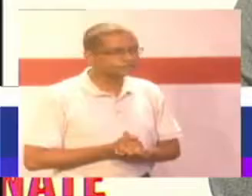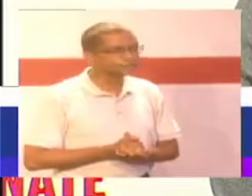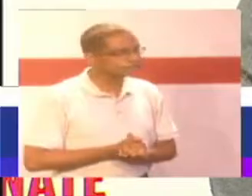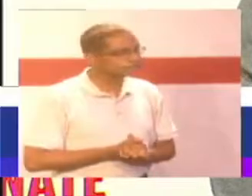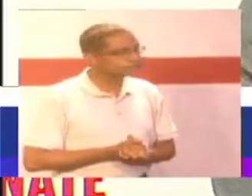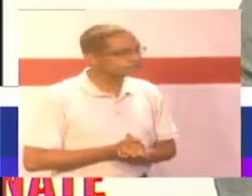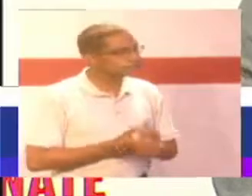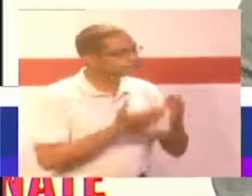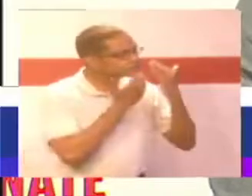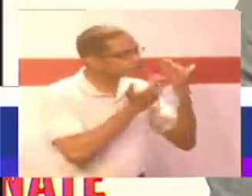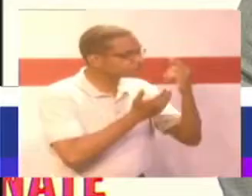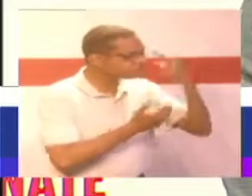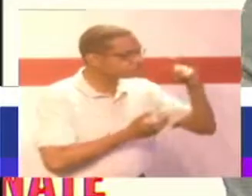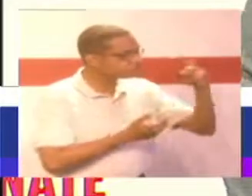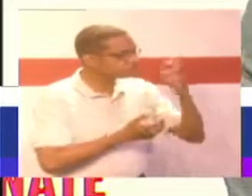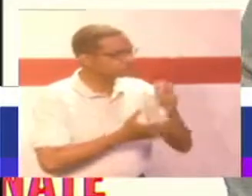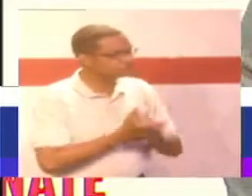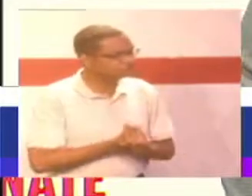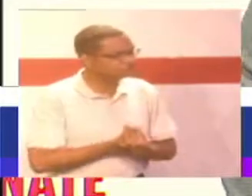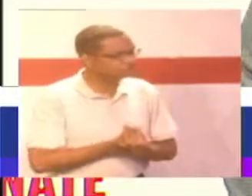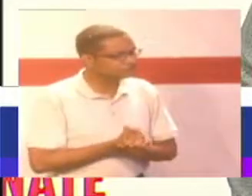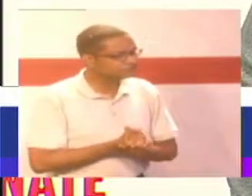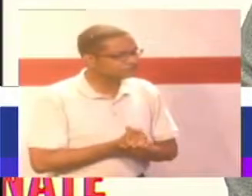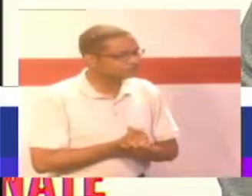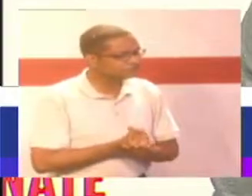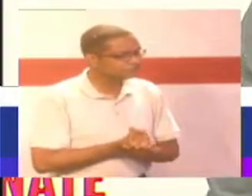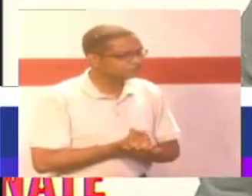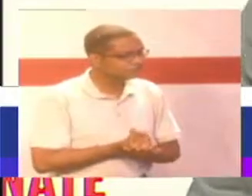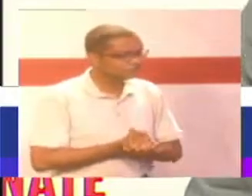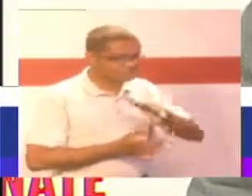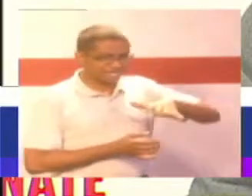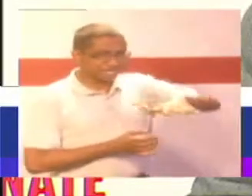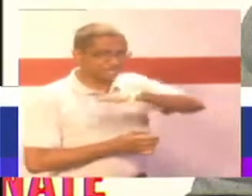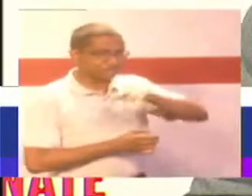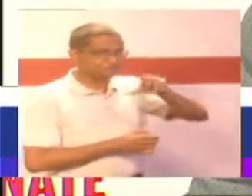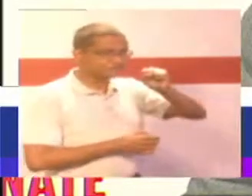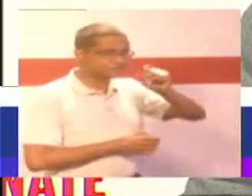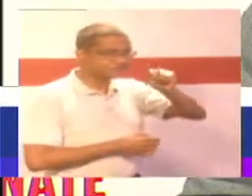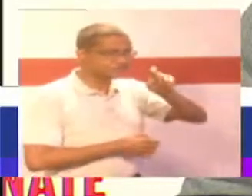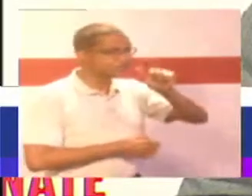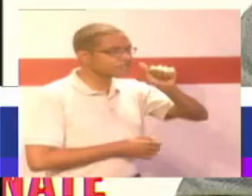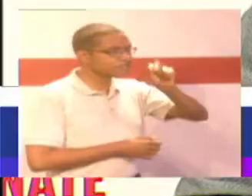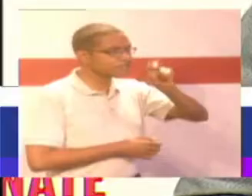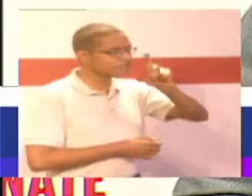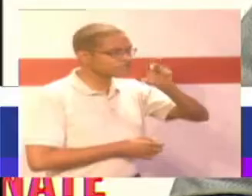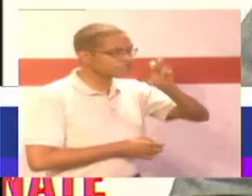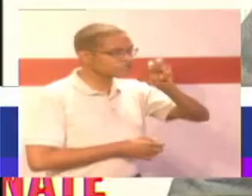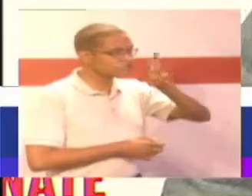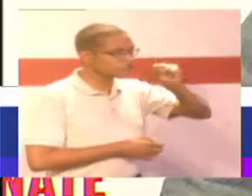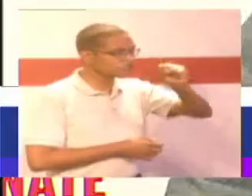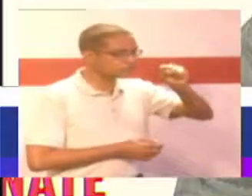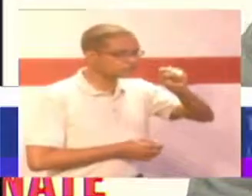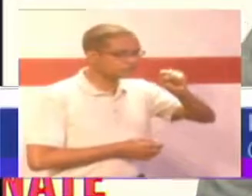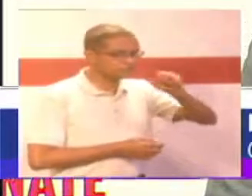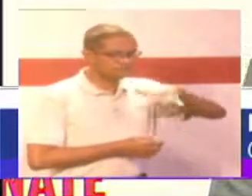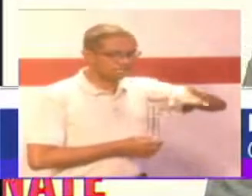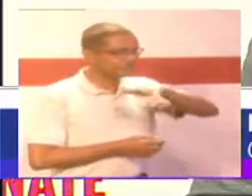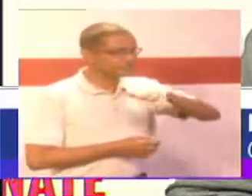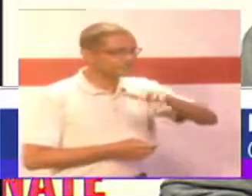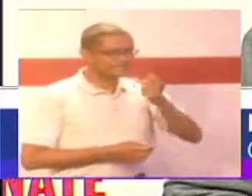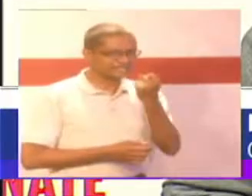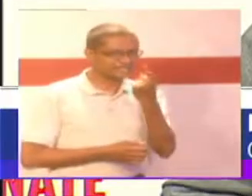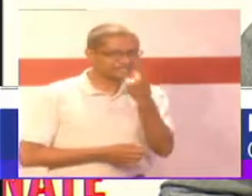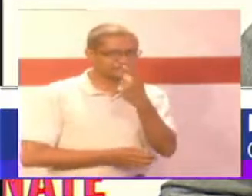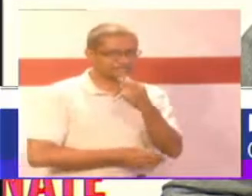Thank you very much for that question. So within County St. Andrews, St. David, we have 11 health centers. Since vaccines have